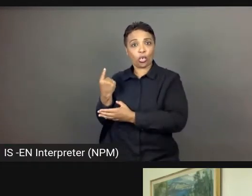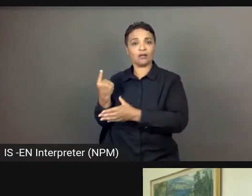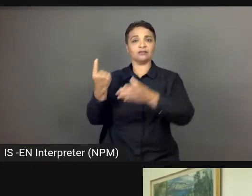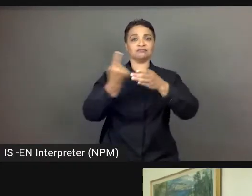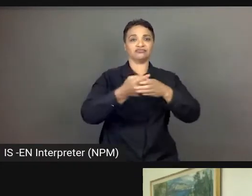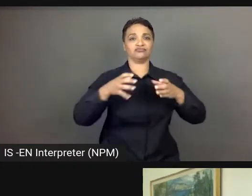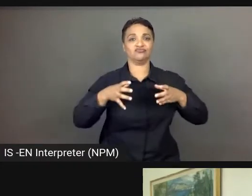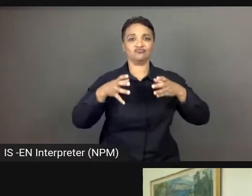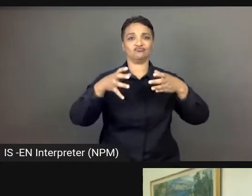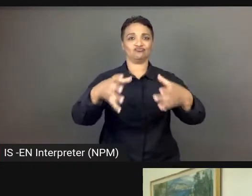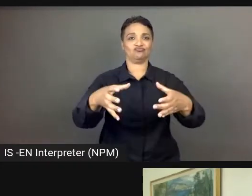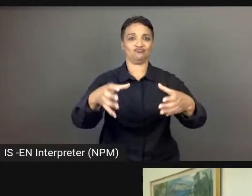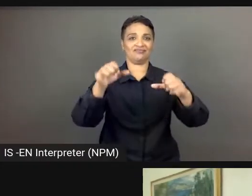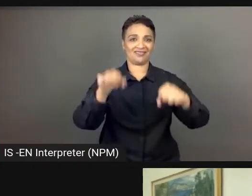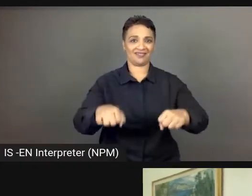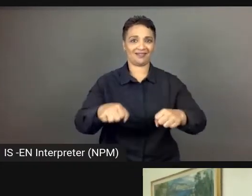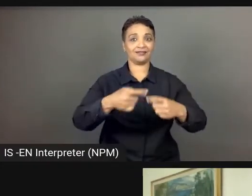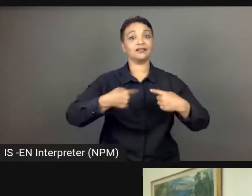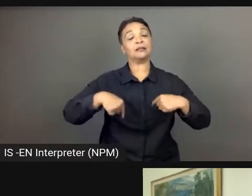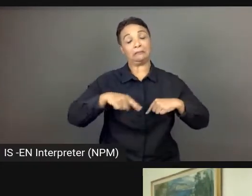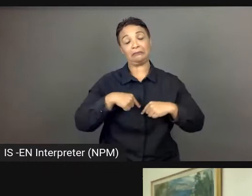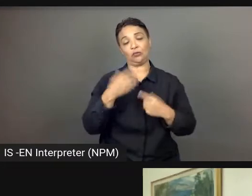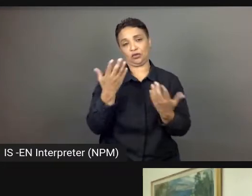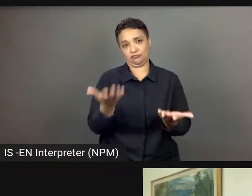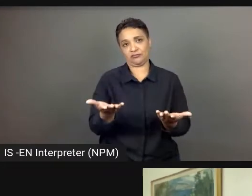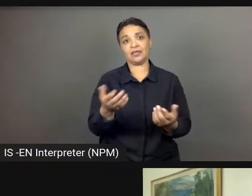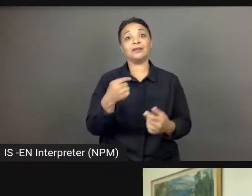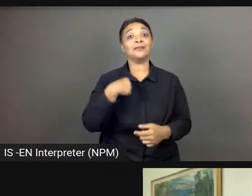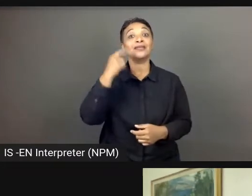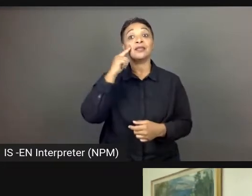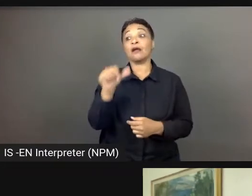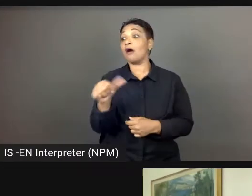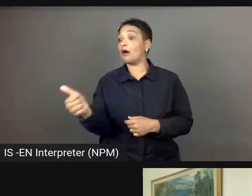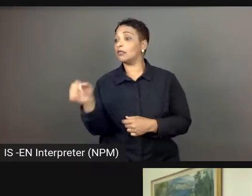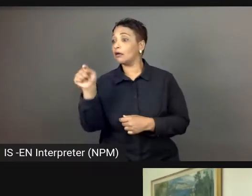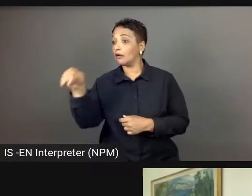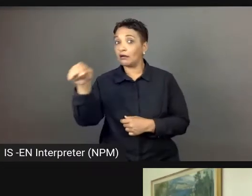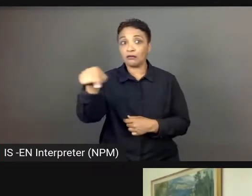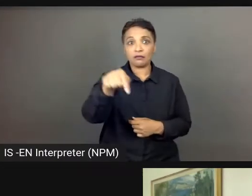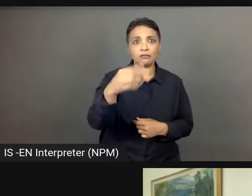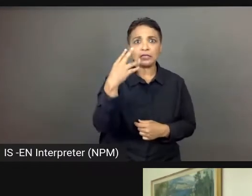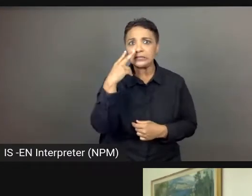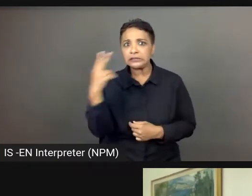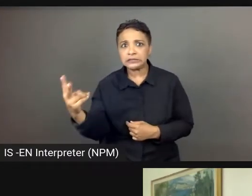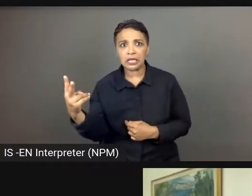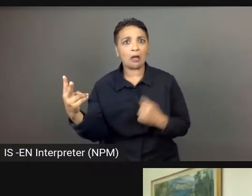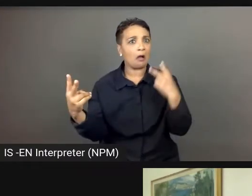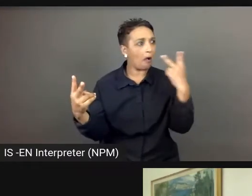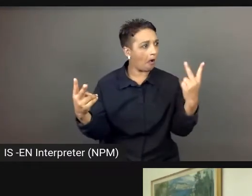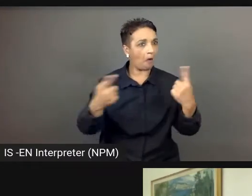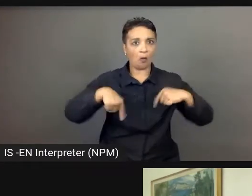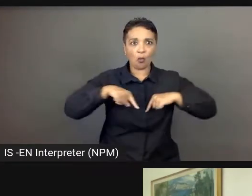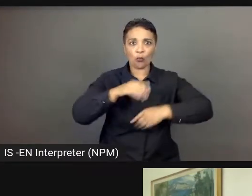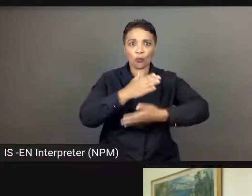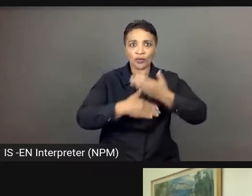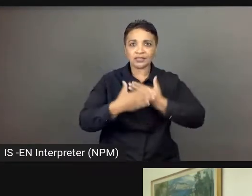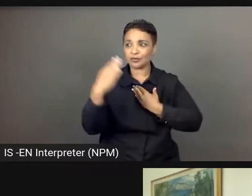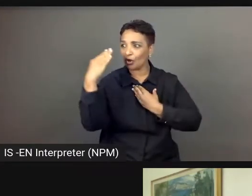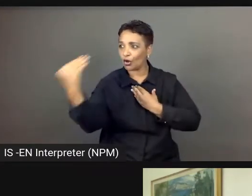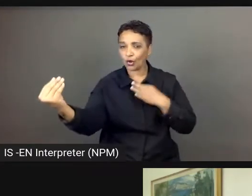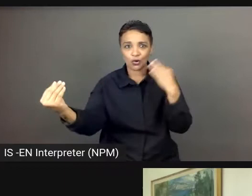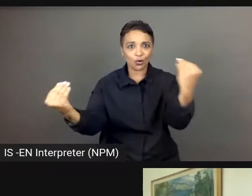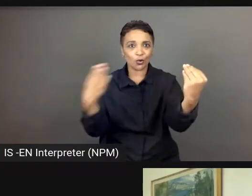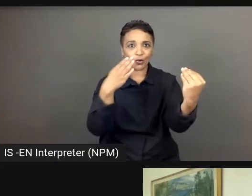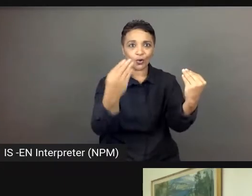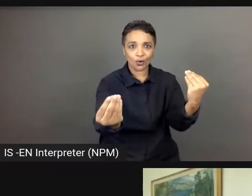and that we can see today. So I think other movements can see and really work around their issues if